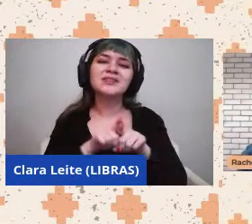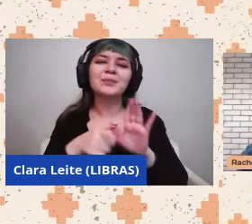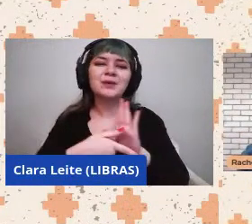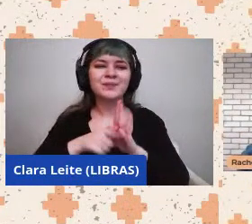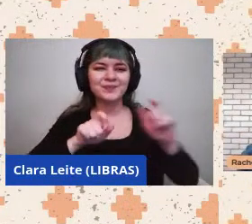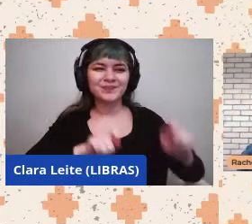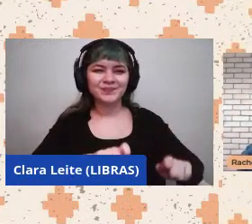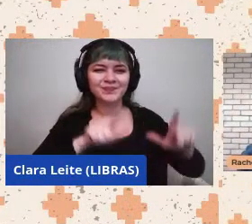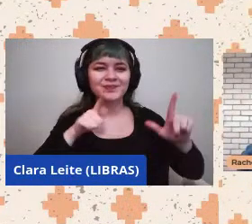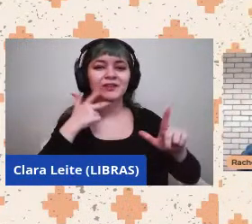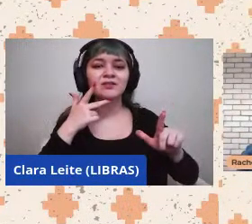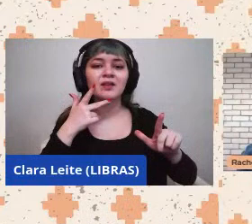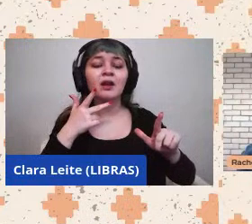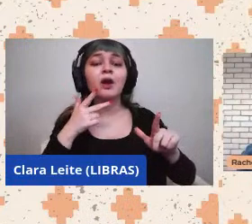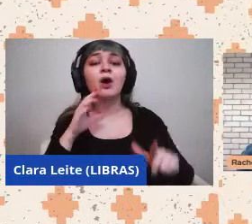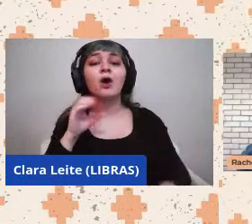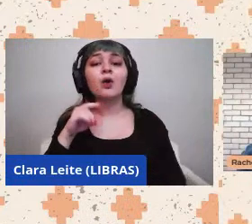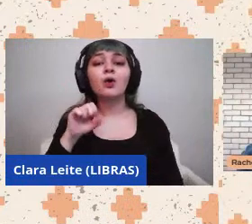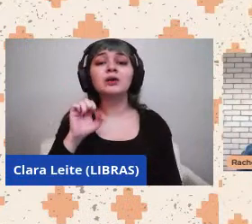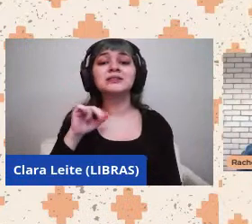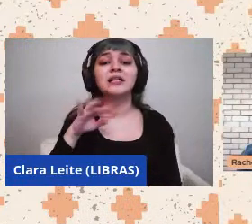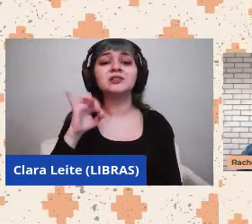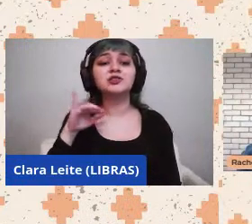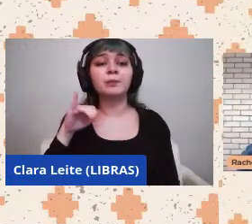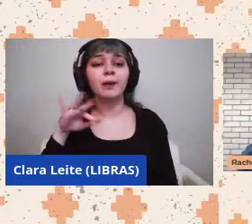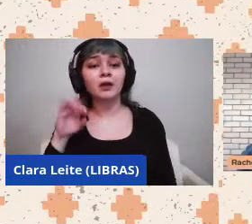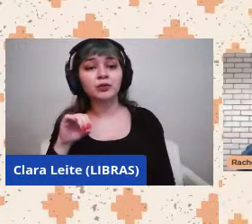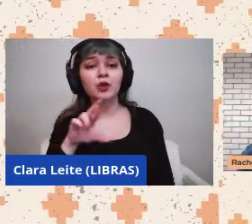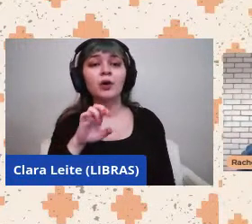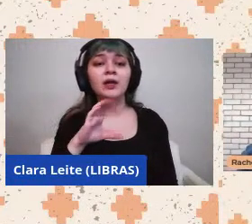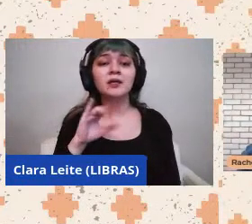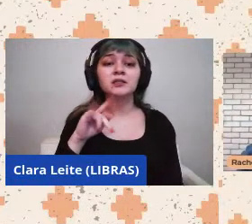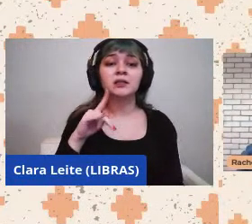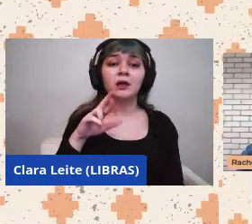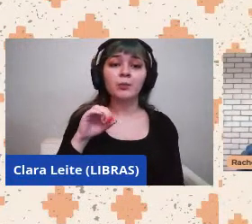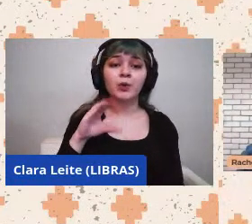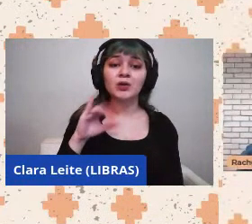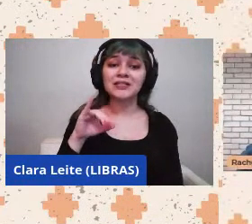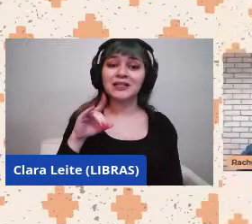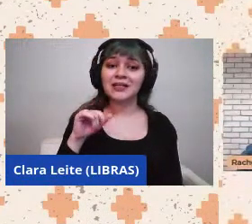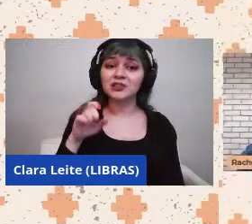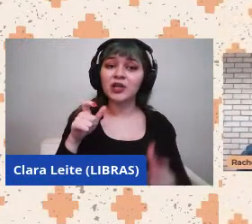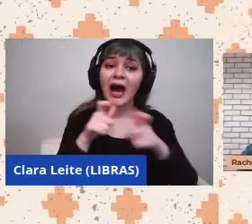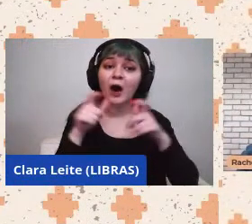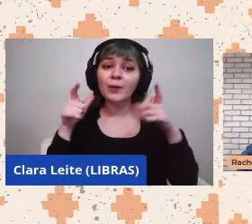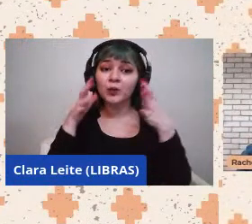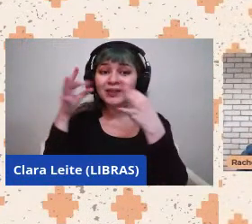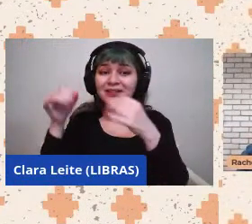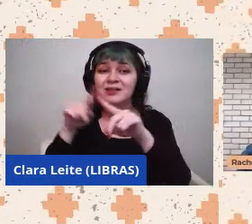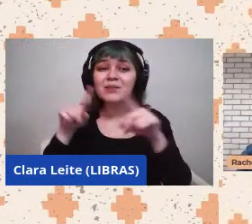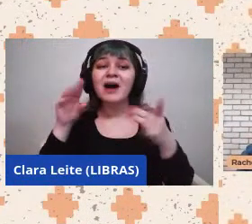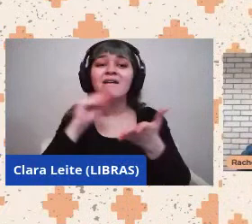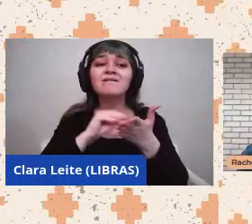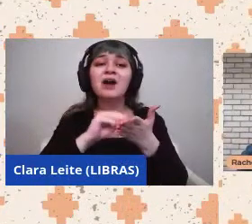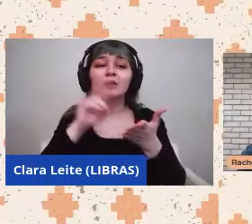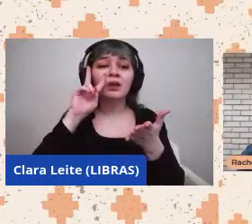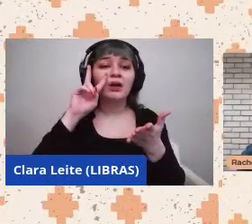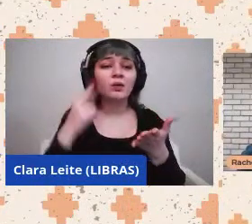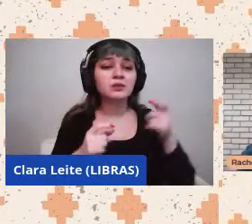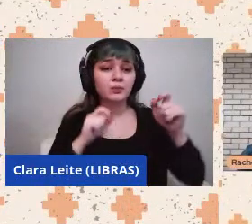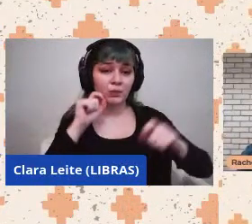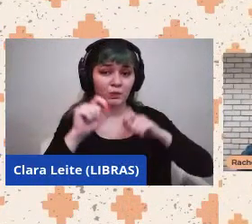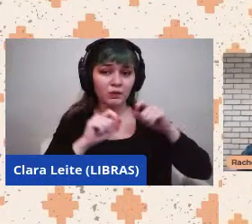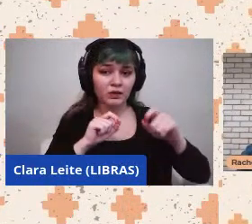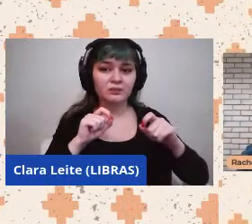informed consent and reciprocity have been given much more attention, but perhaps what's less recognised